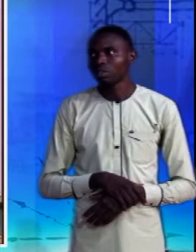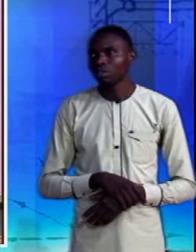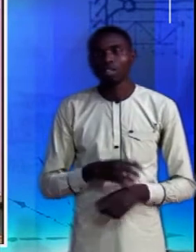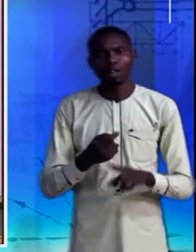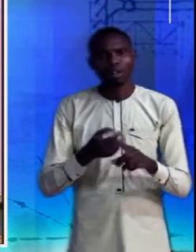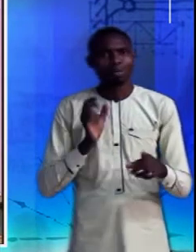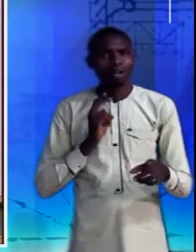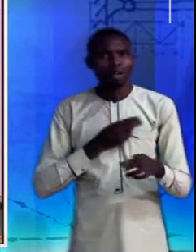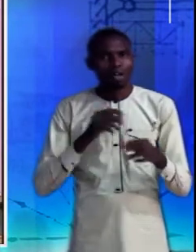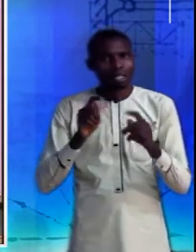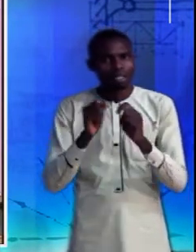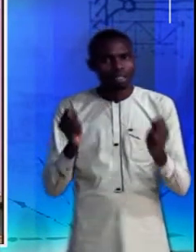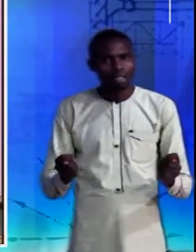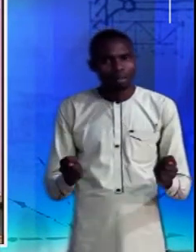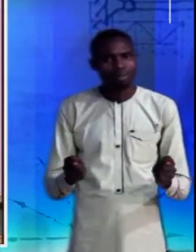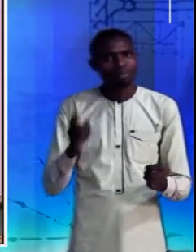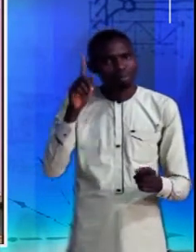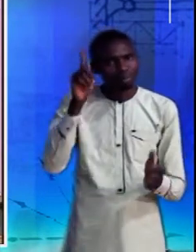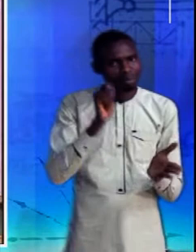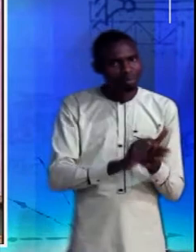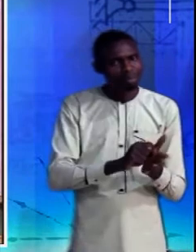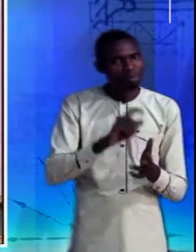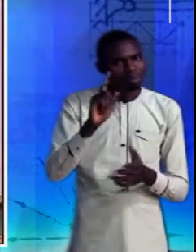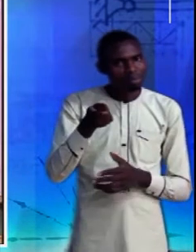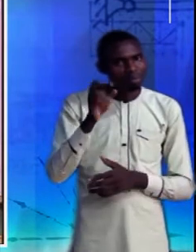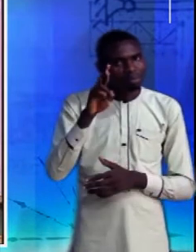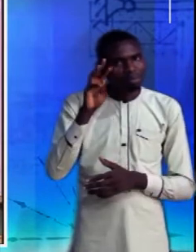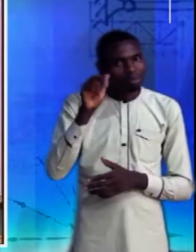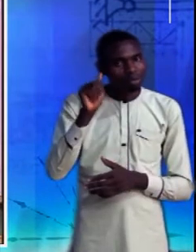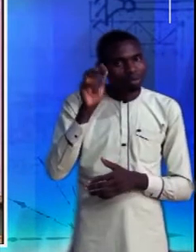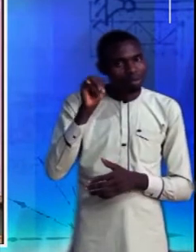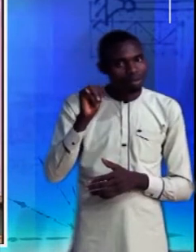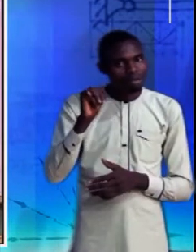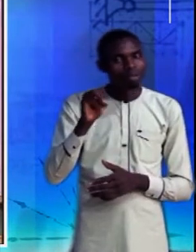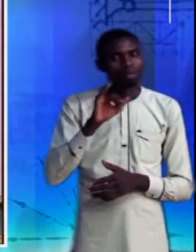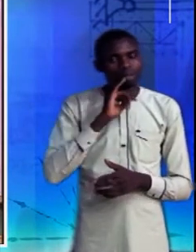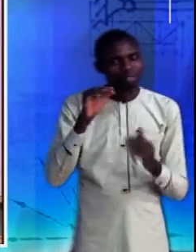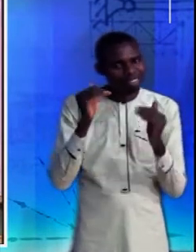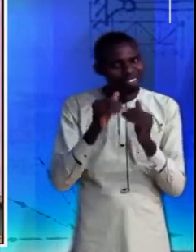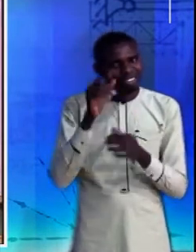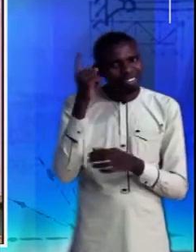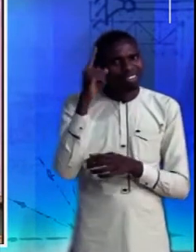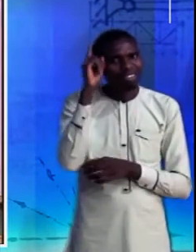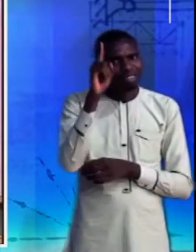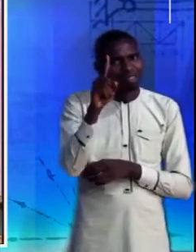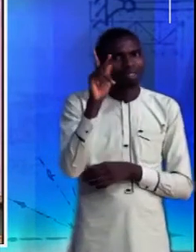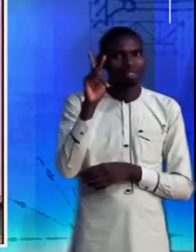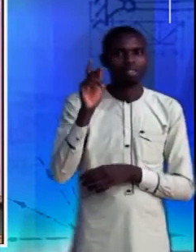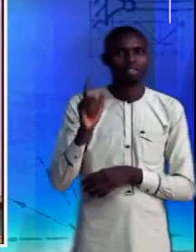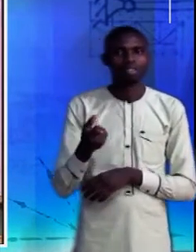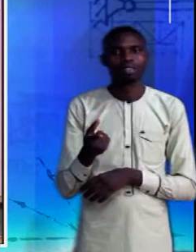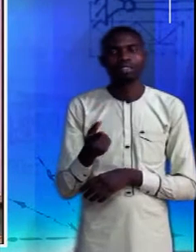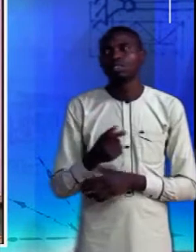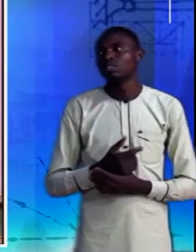days to minute or to second. It means that how many seconds do we have in